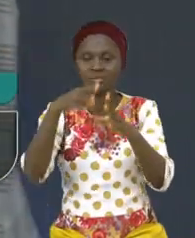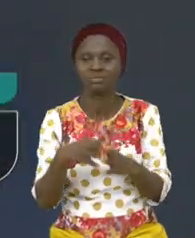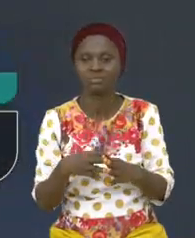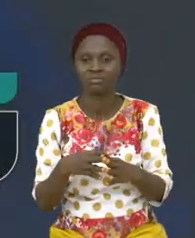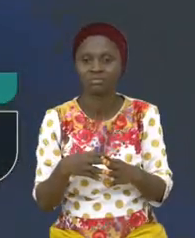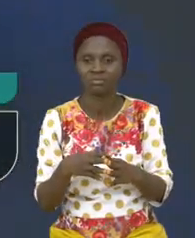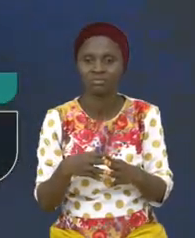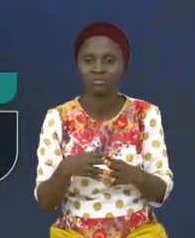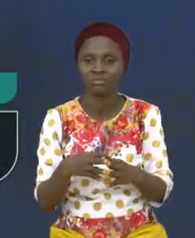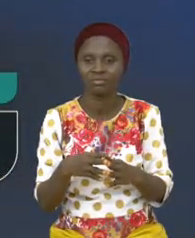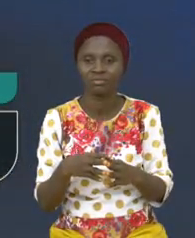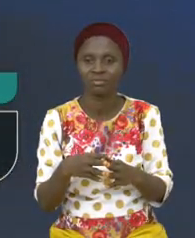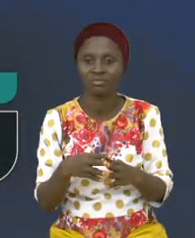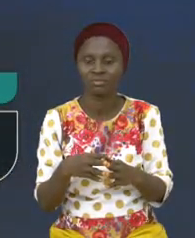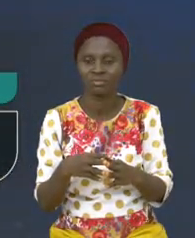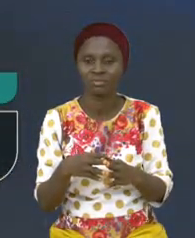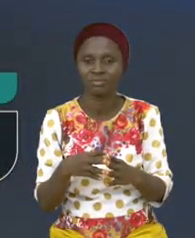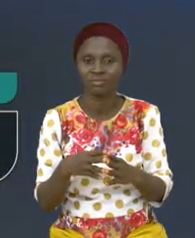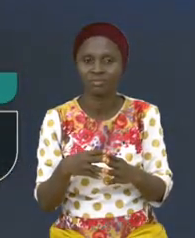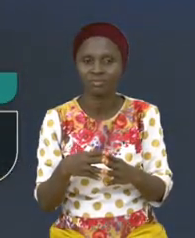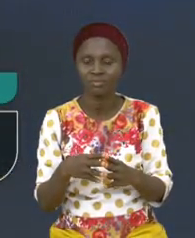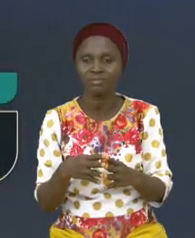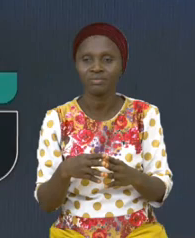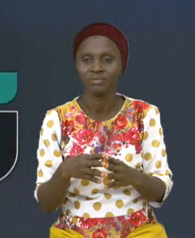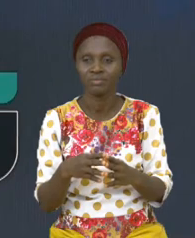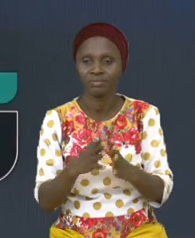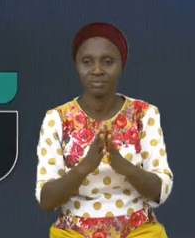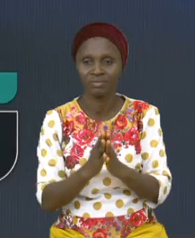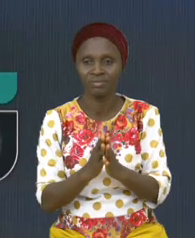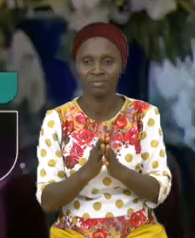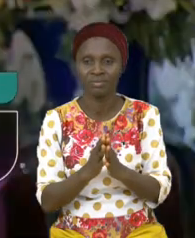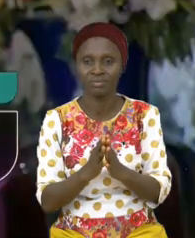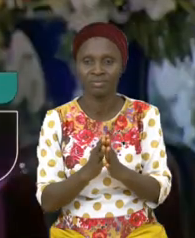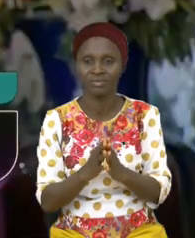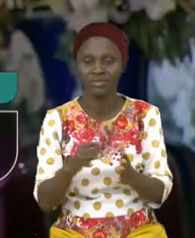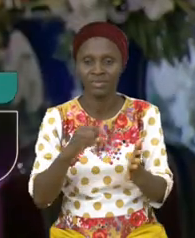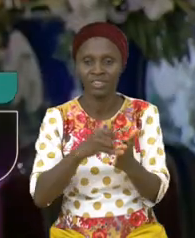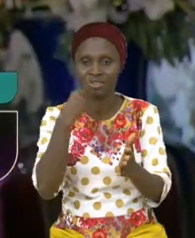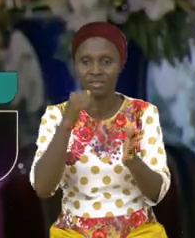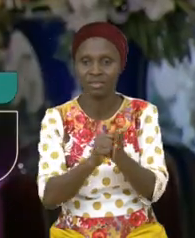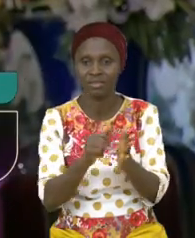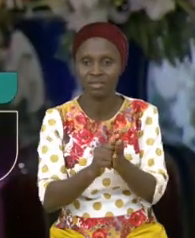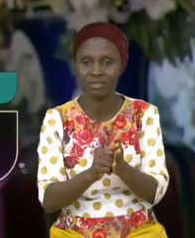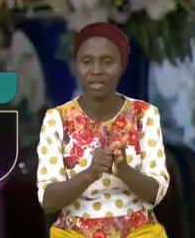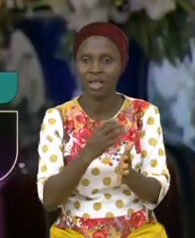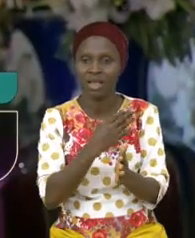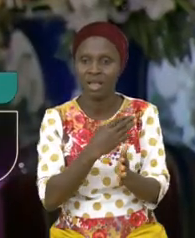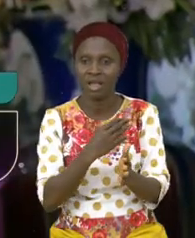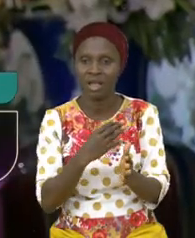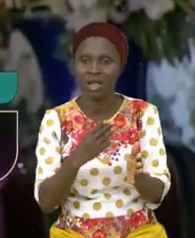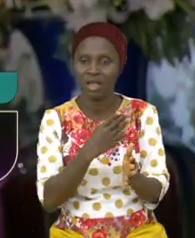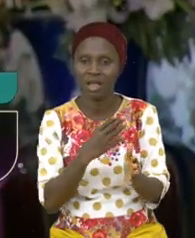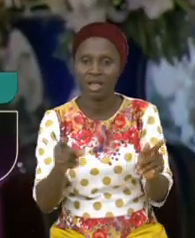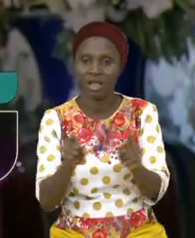chapter 11, and I'm reading from verse 32. It says, and such as do